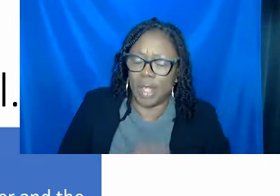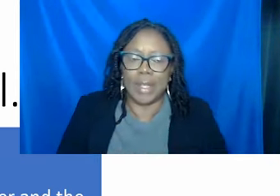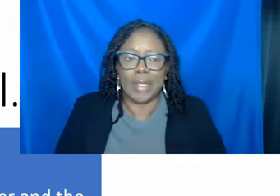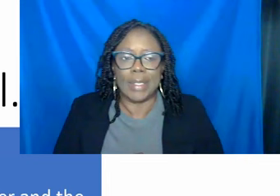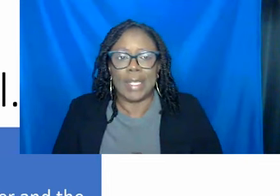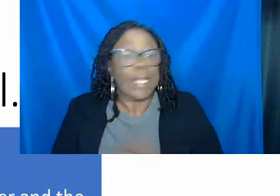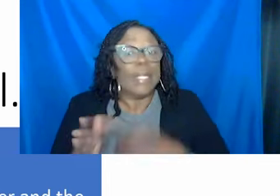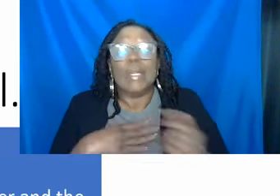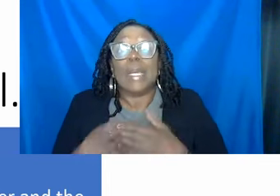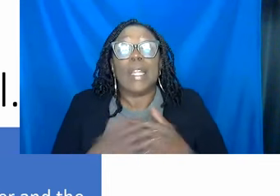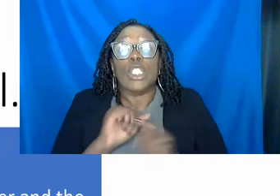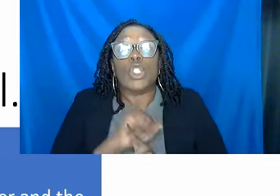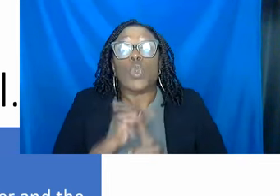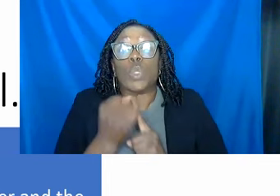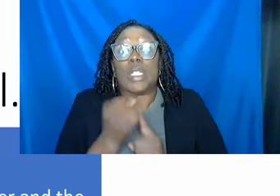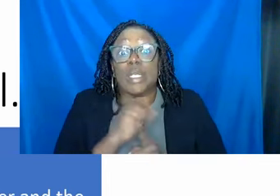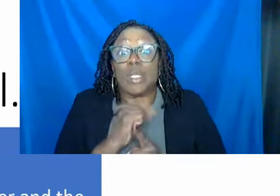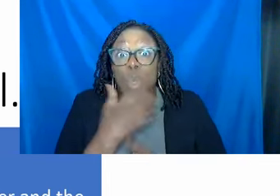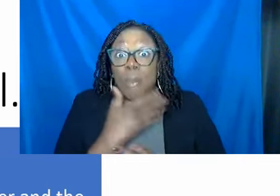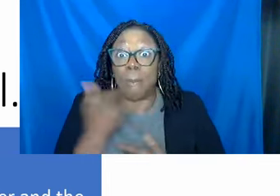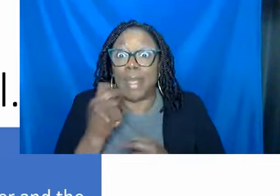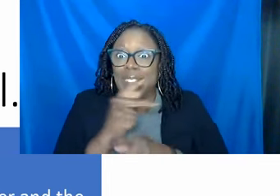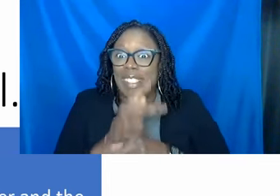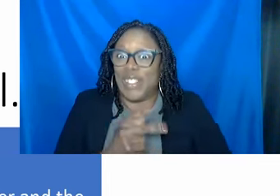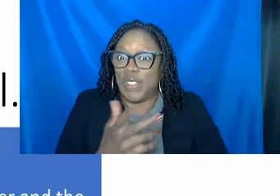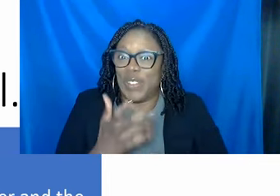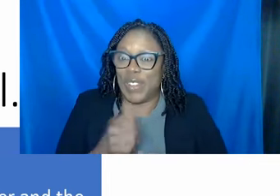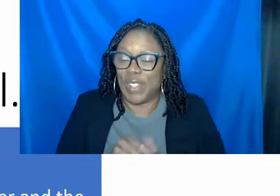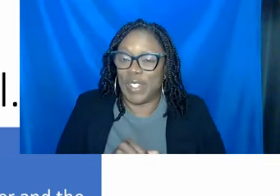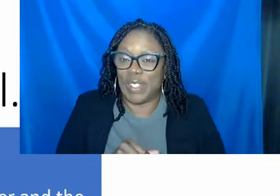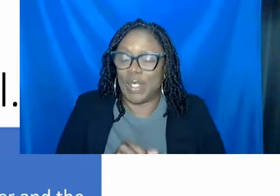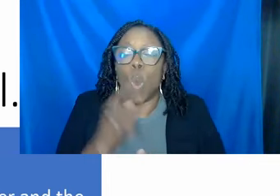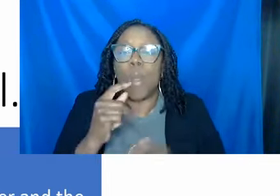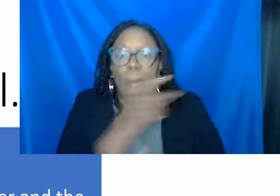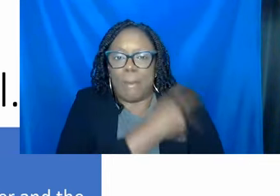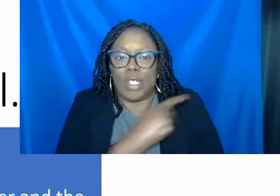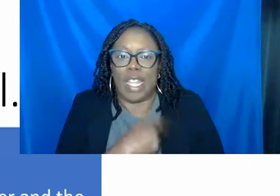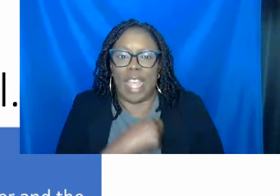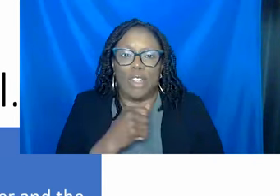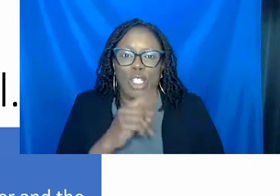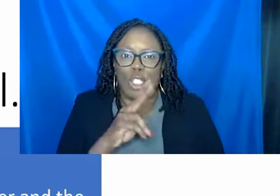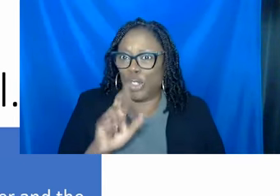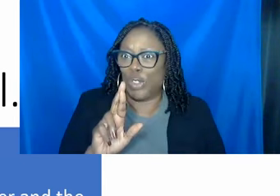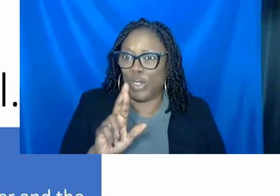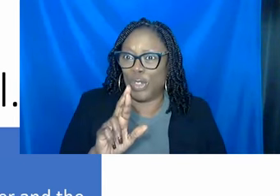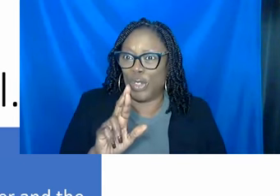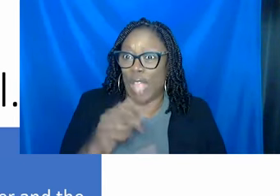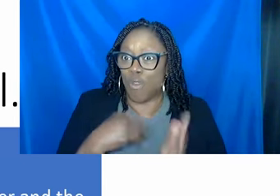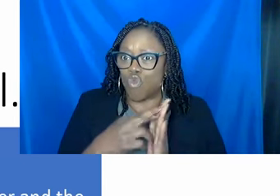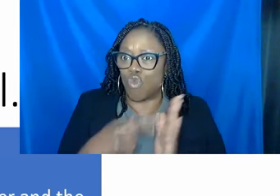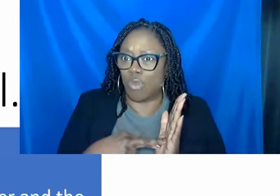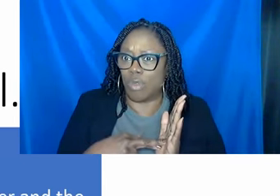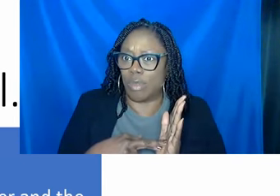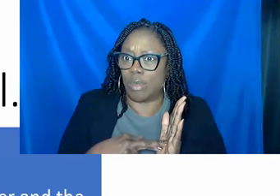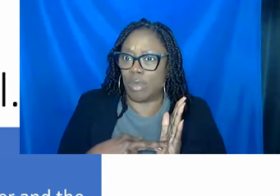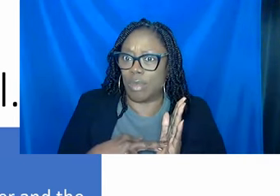of the circumstances. So my patient was at a shelter and they have rules. She had to leave for the day. So was